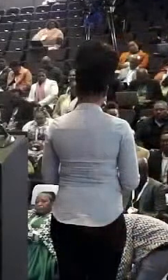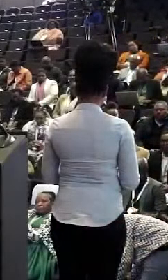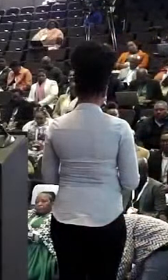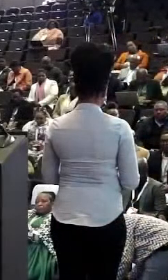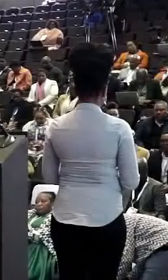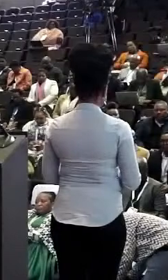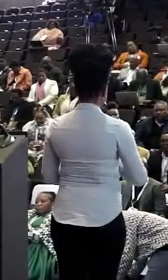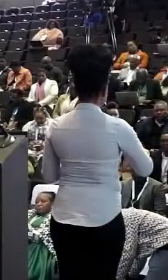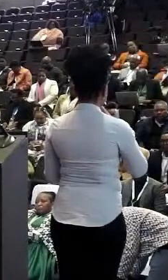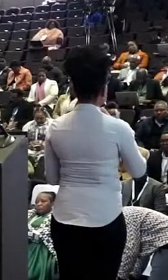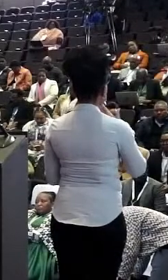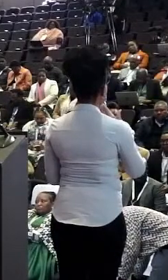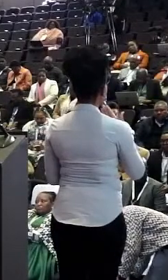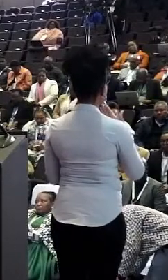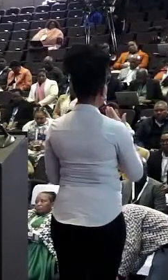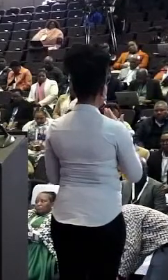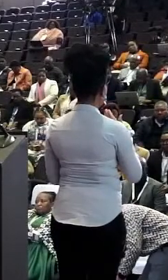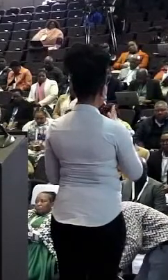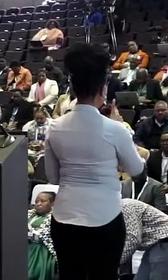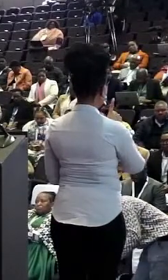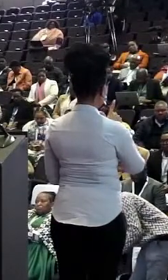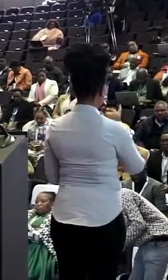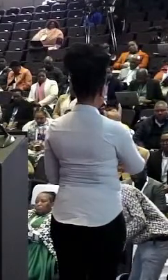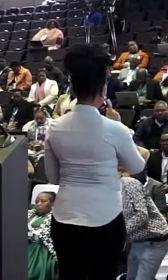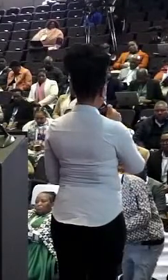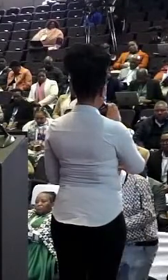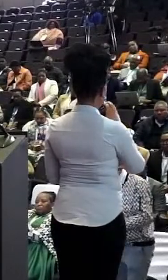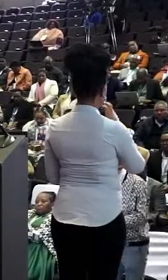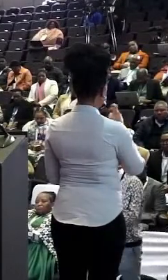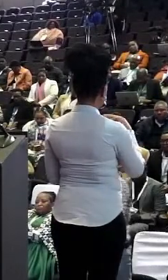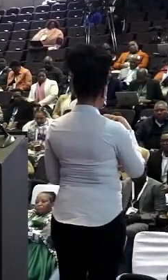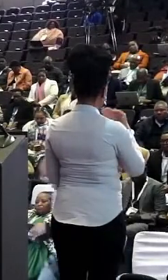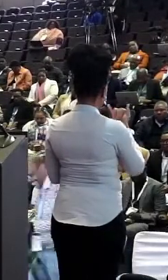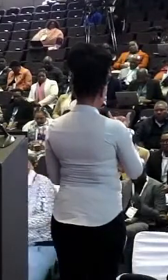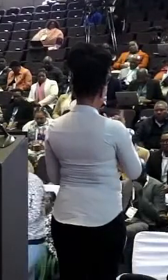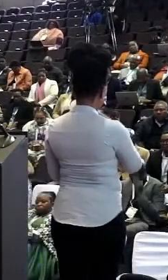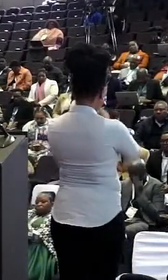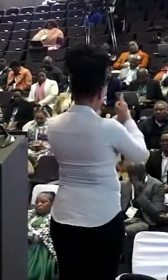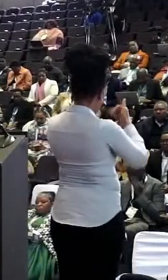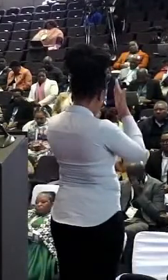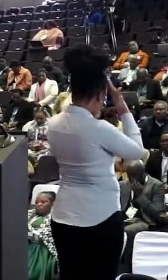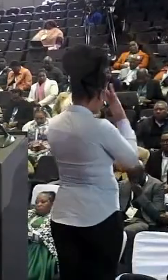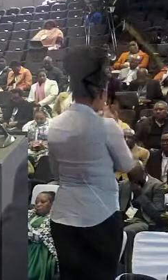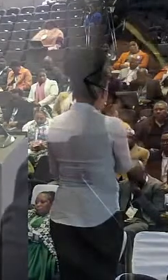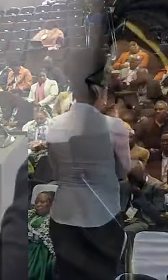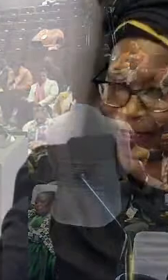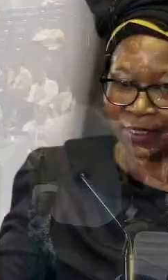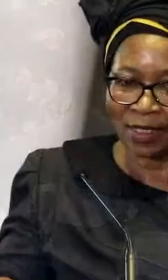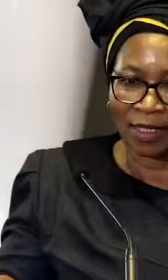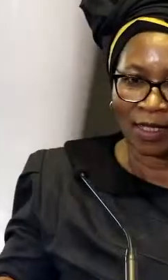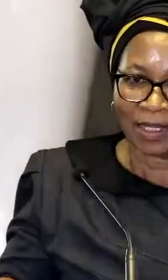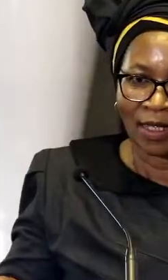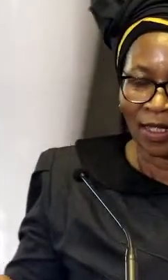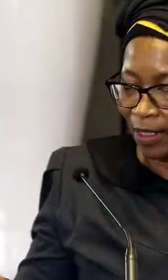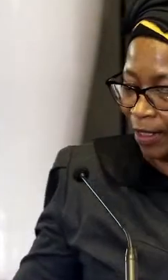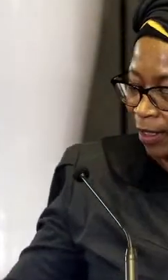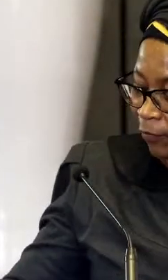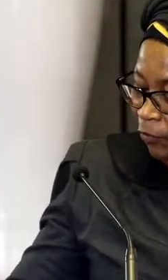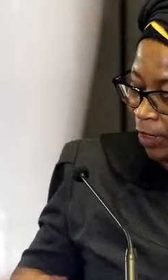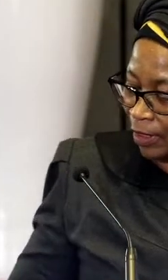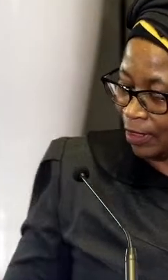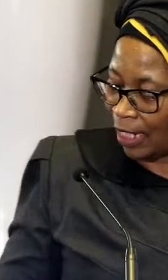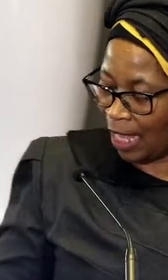Thanks a lot, Mr. Lynch. Now we can sit knowing what to do when